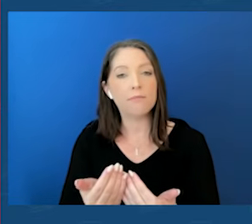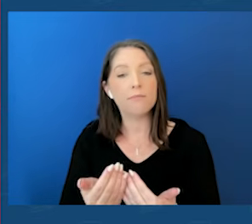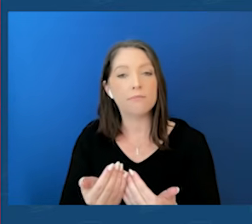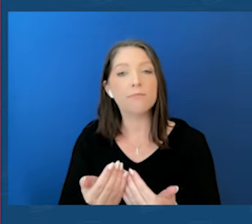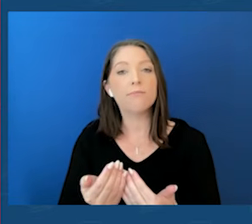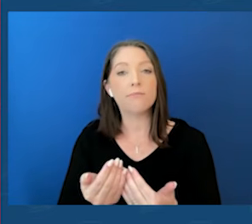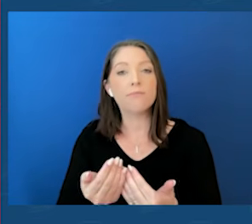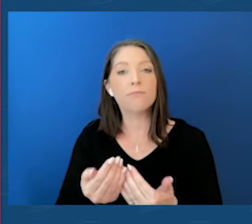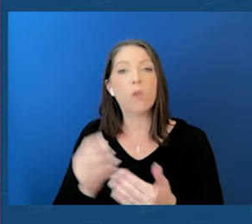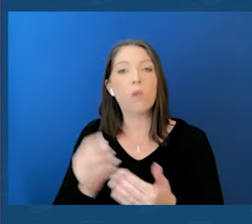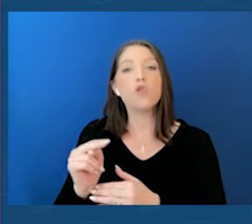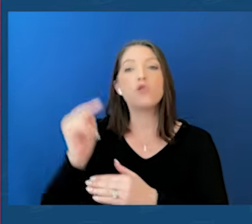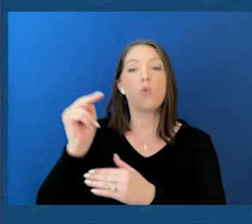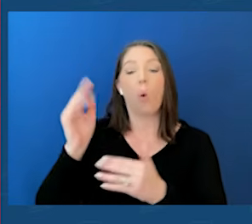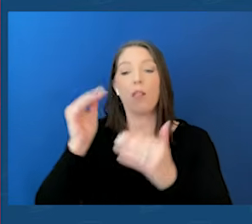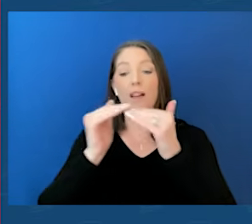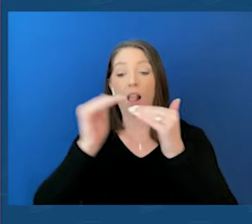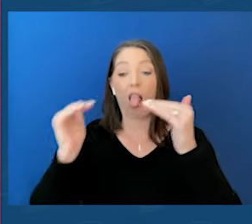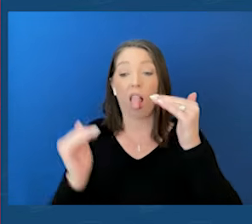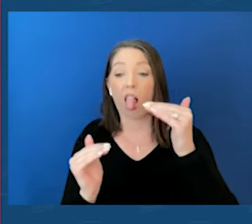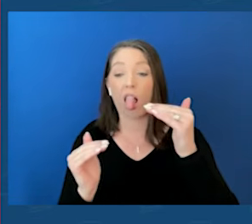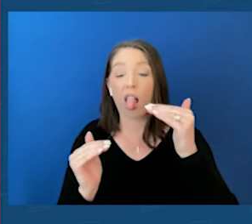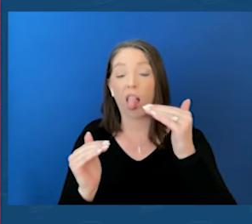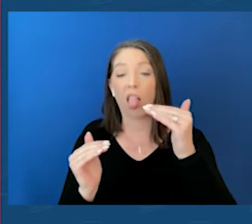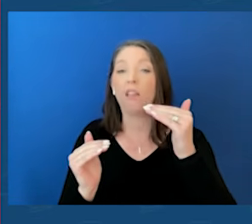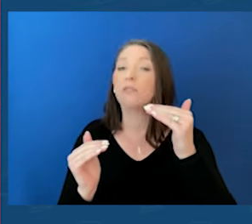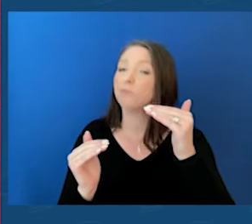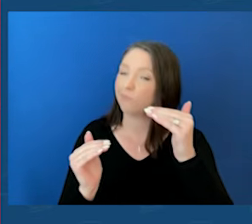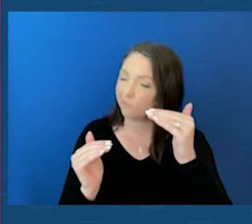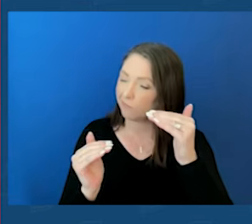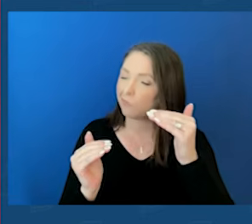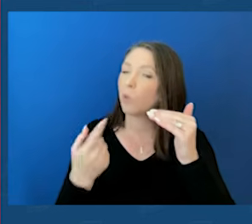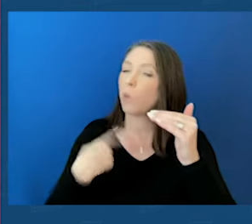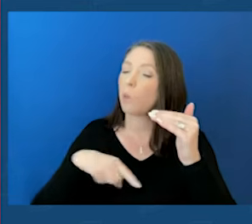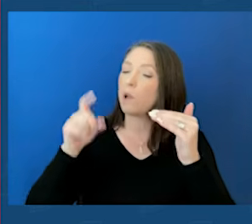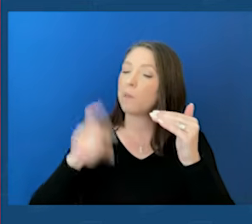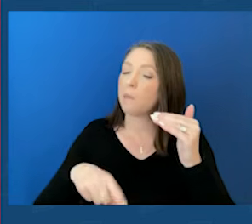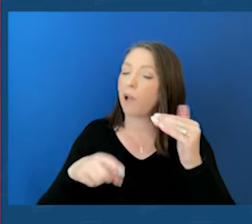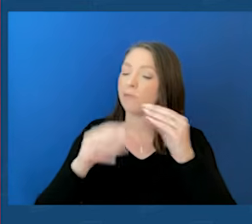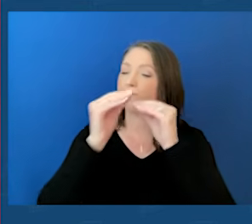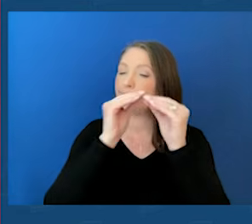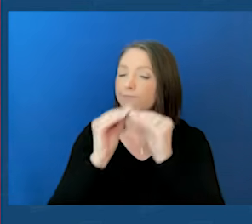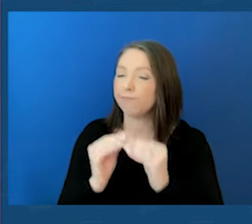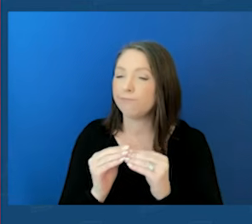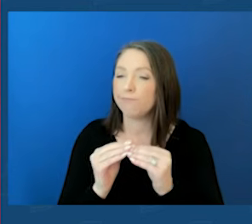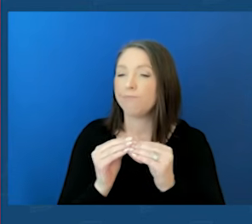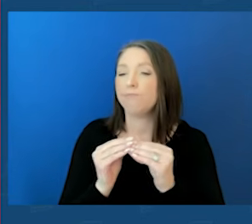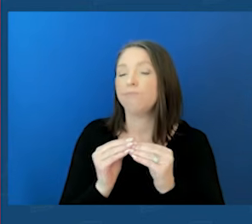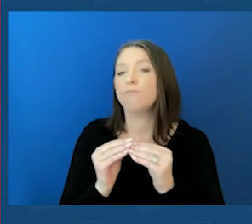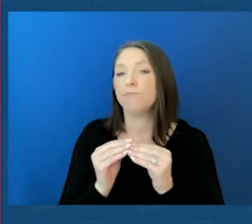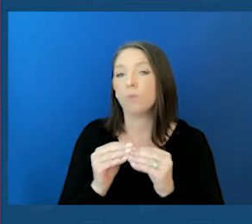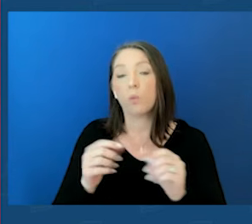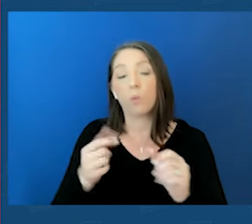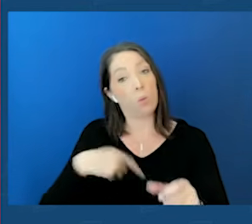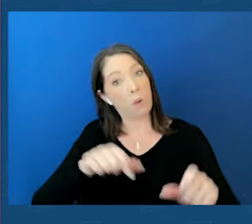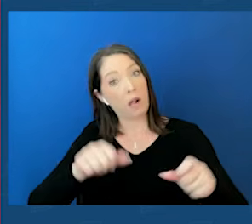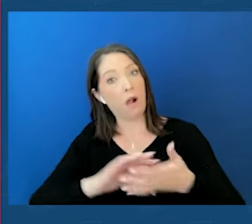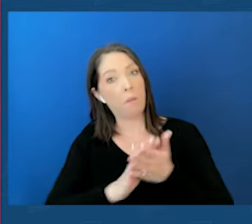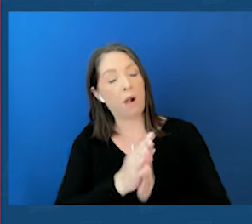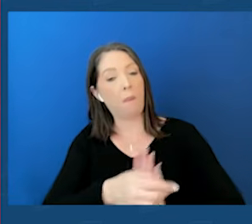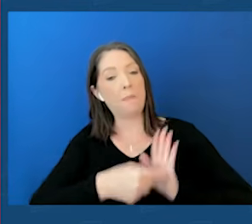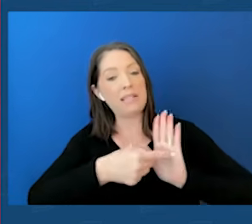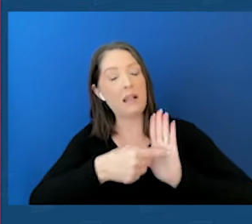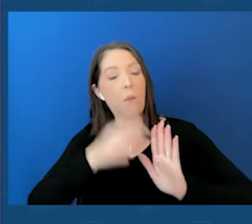northern inequality and saying we must repair the damage, and it can be an example for this